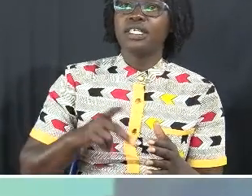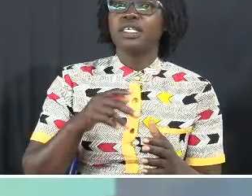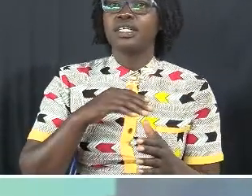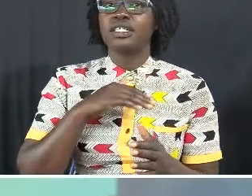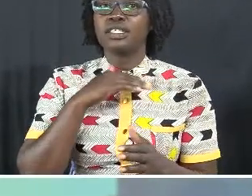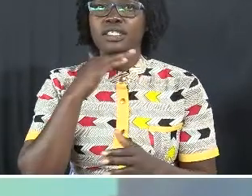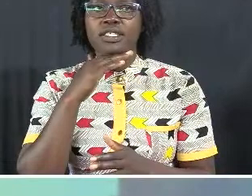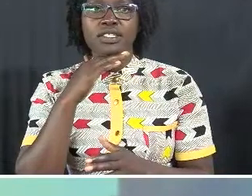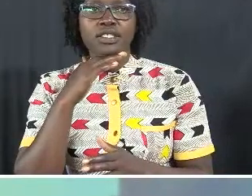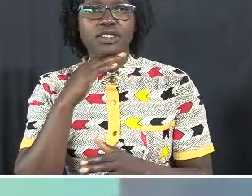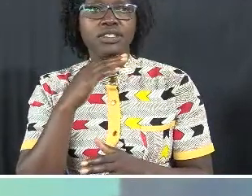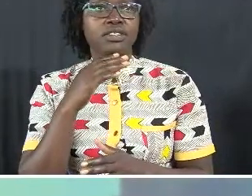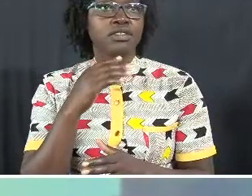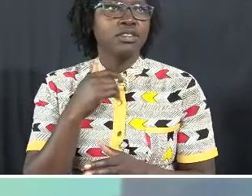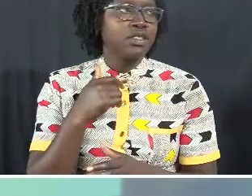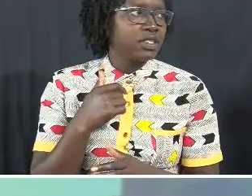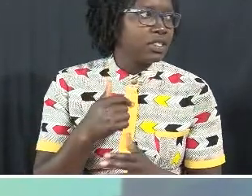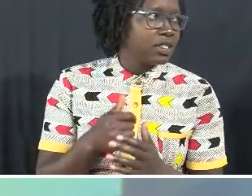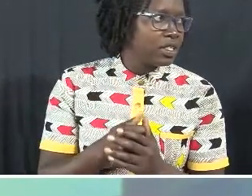door.